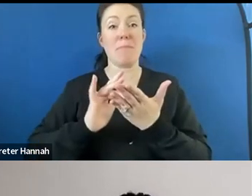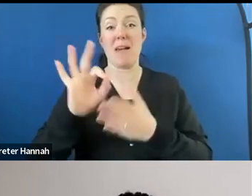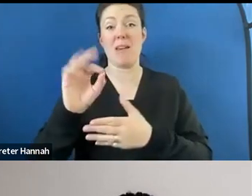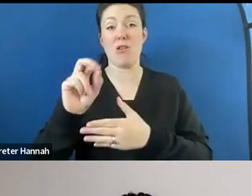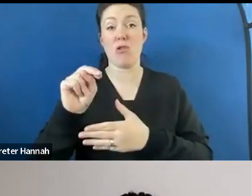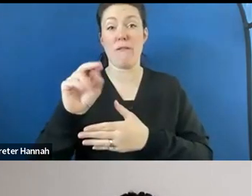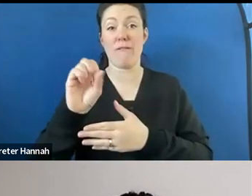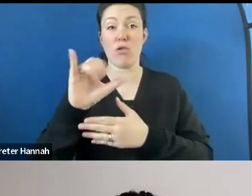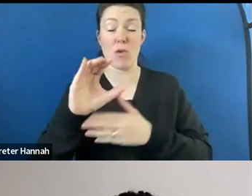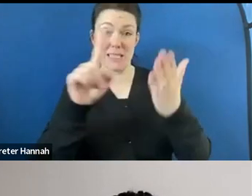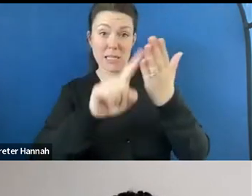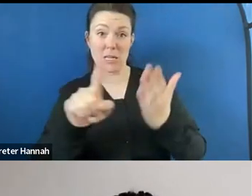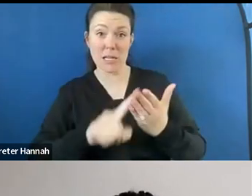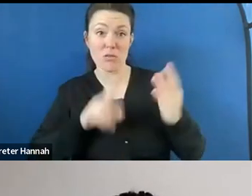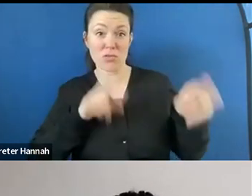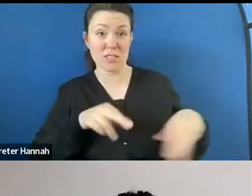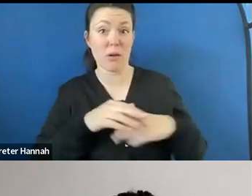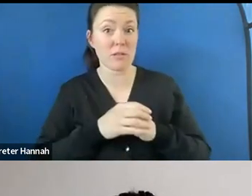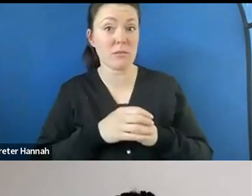response, particularly with